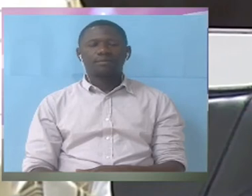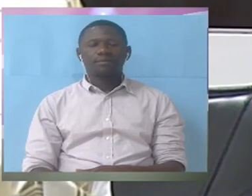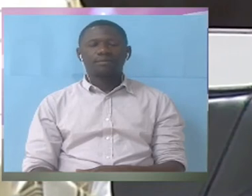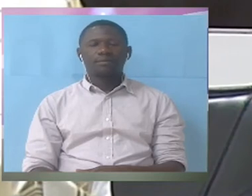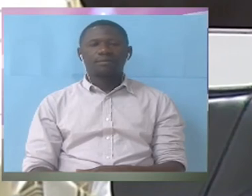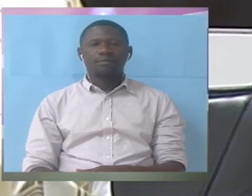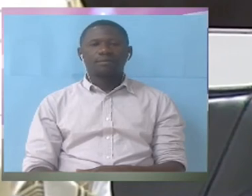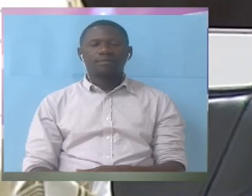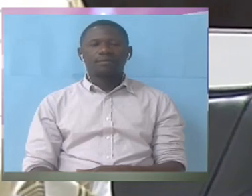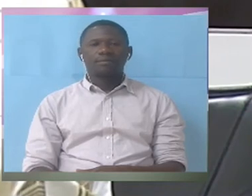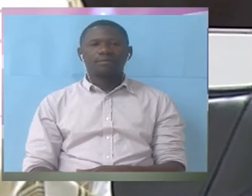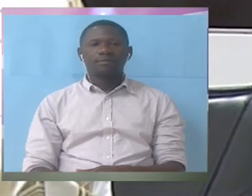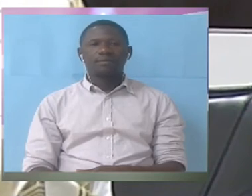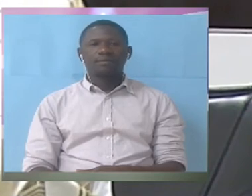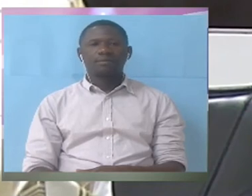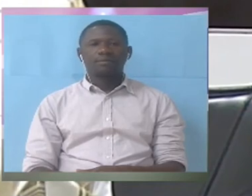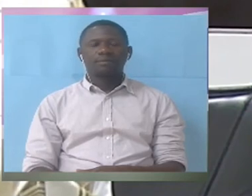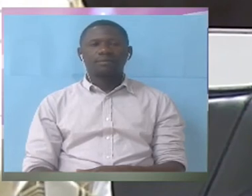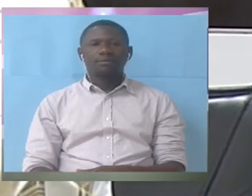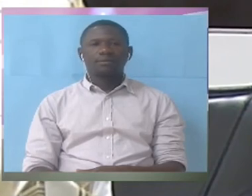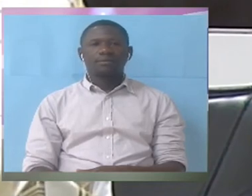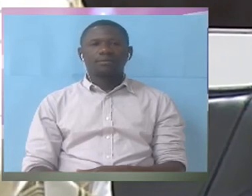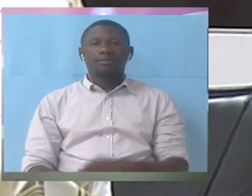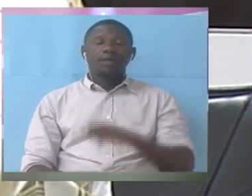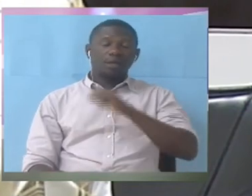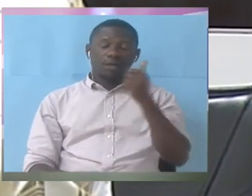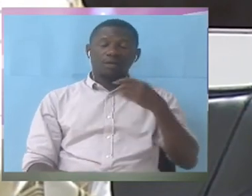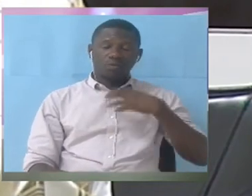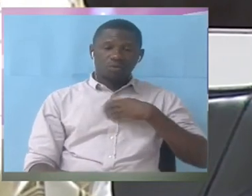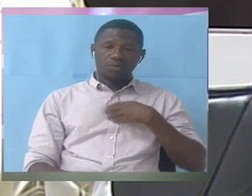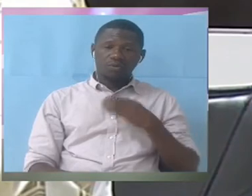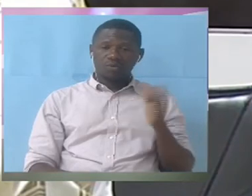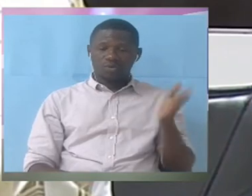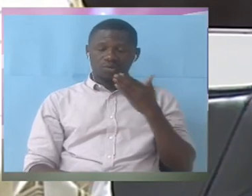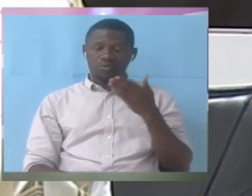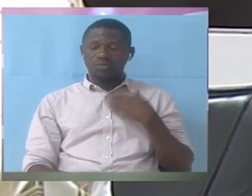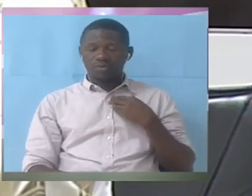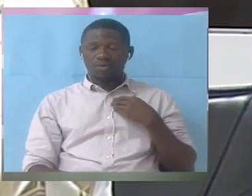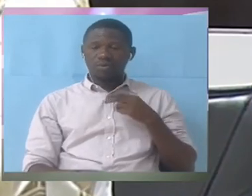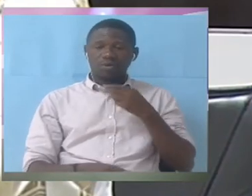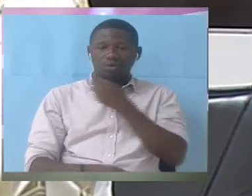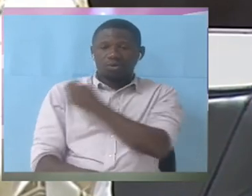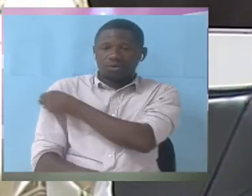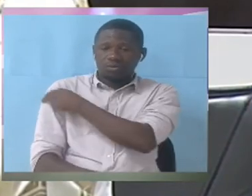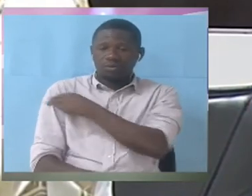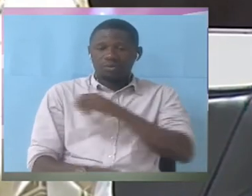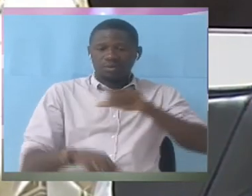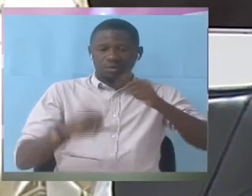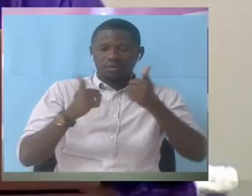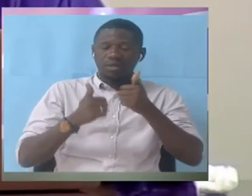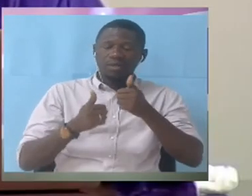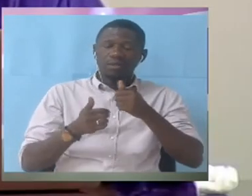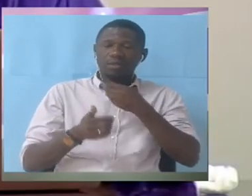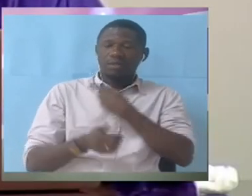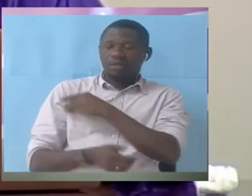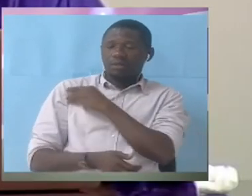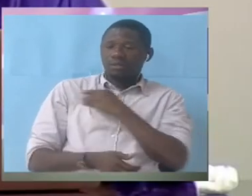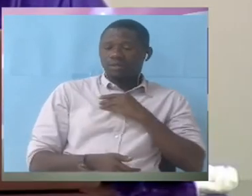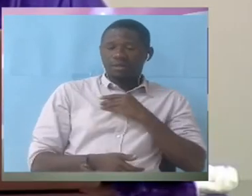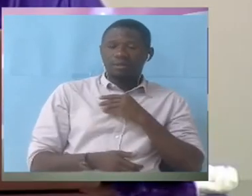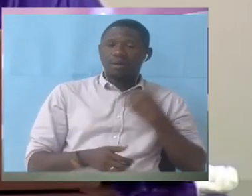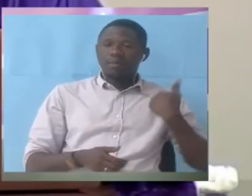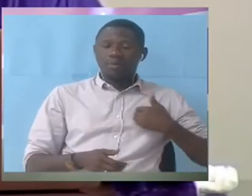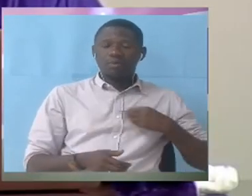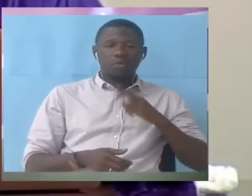that he wanted to come to the hospital to start treating HIV patients. Dafa bëgg ñëw ci l'hôpital bi commencé nak